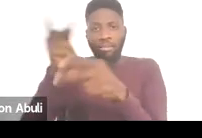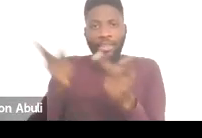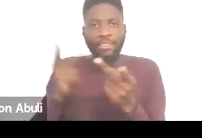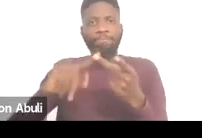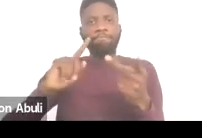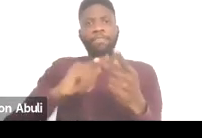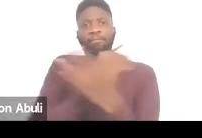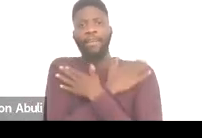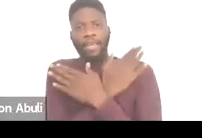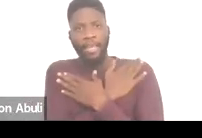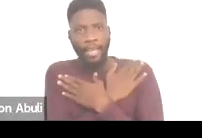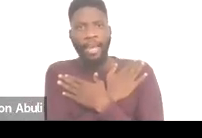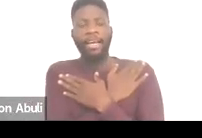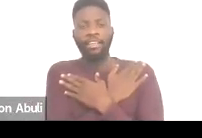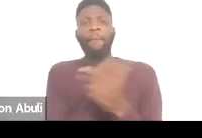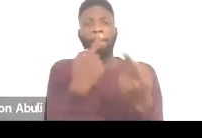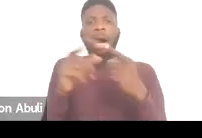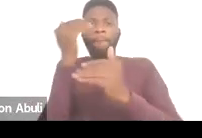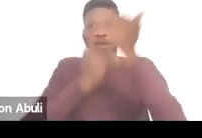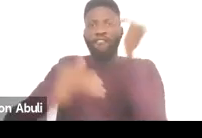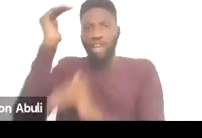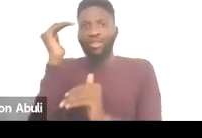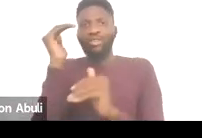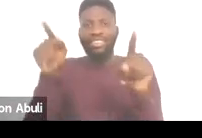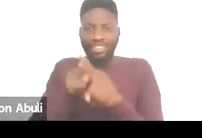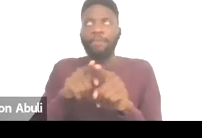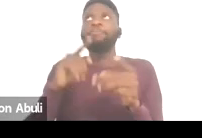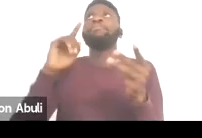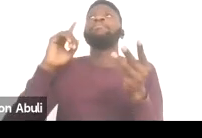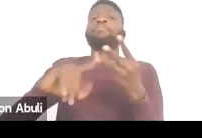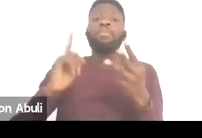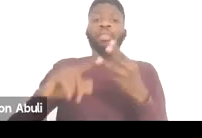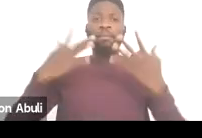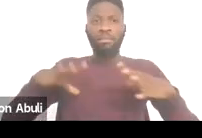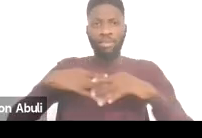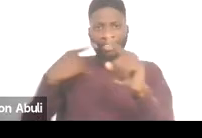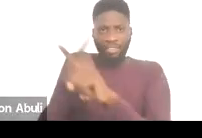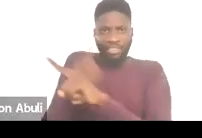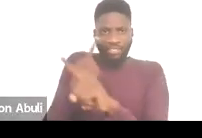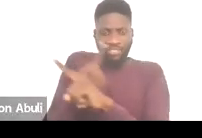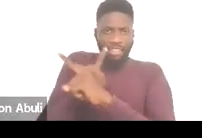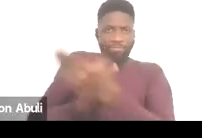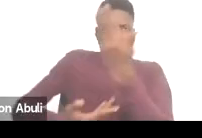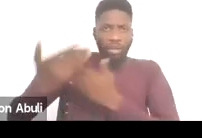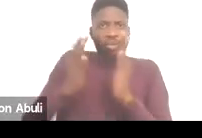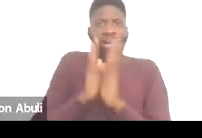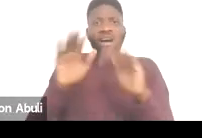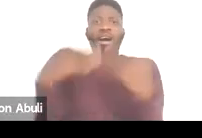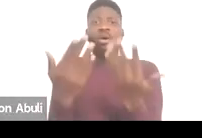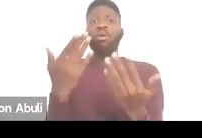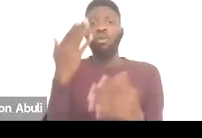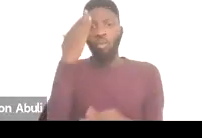yet professional, how to handle people because everyone has a